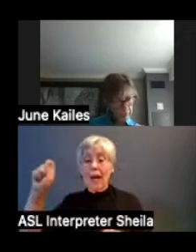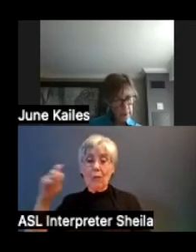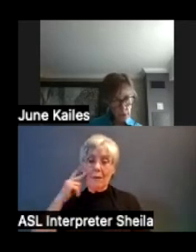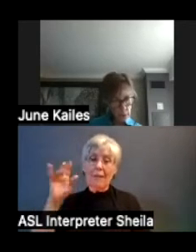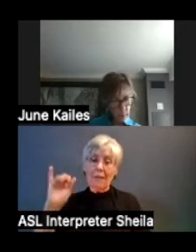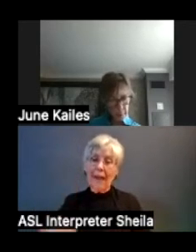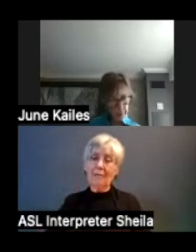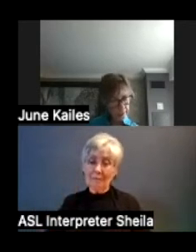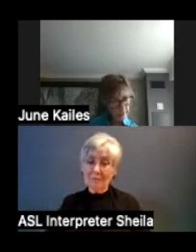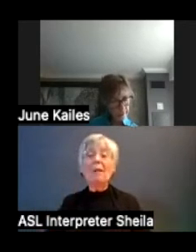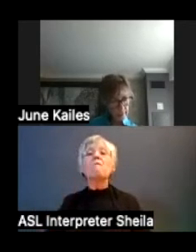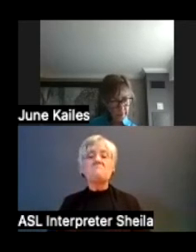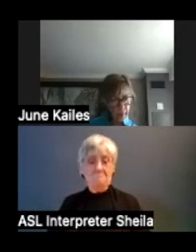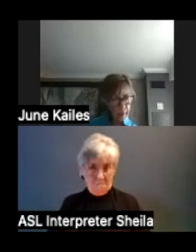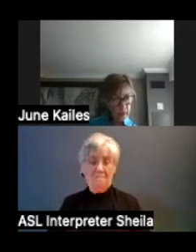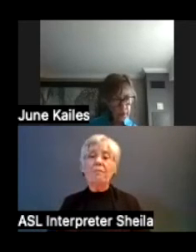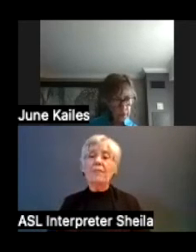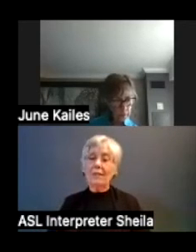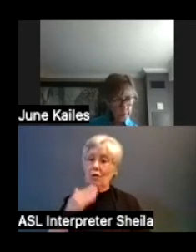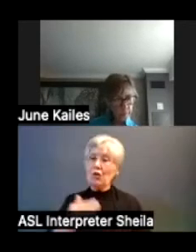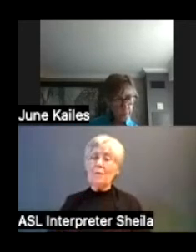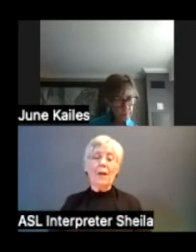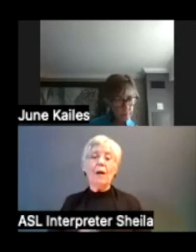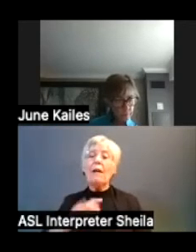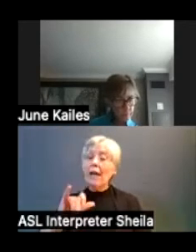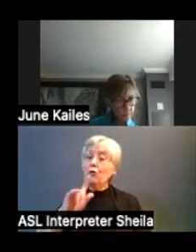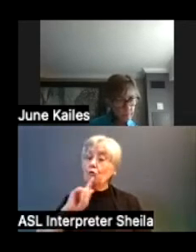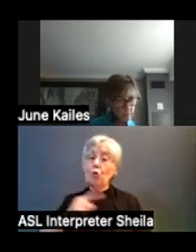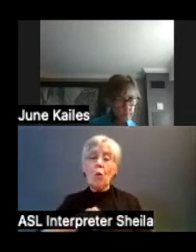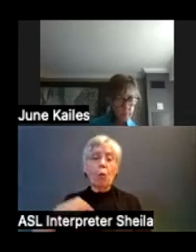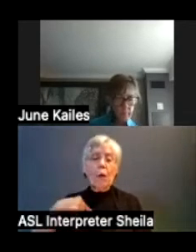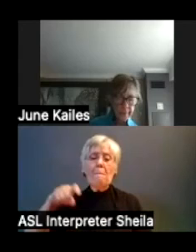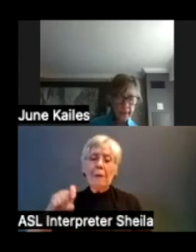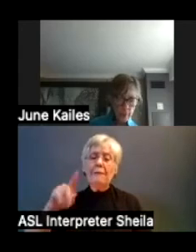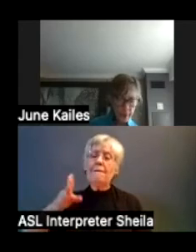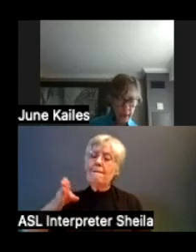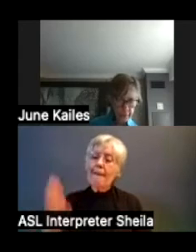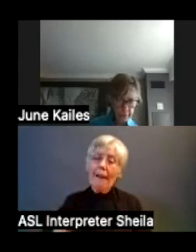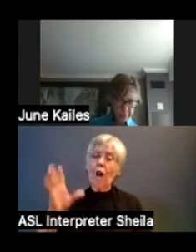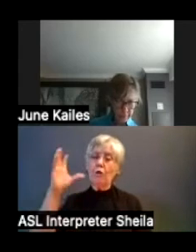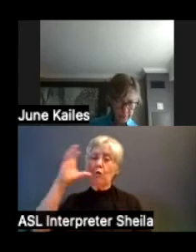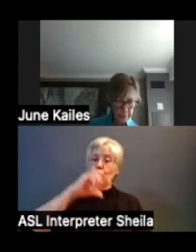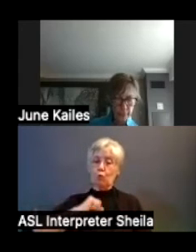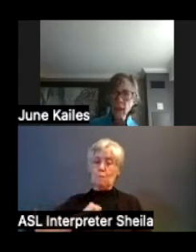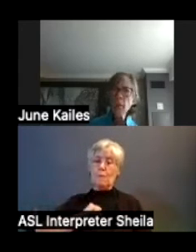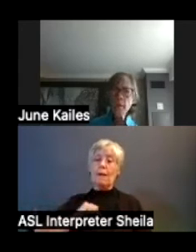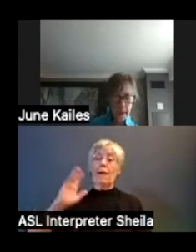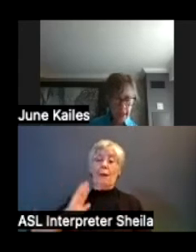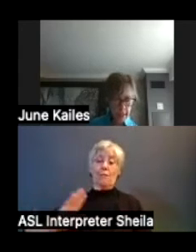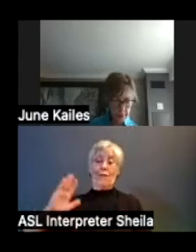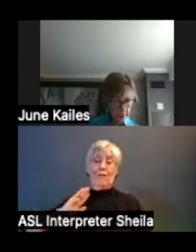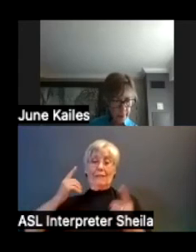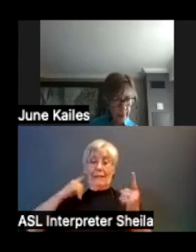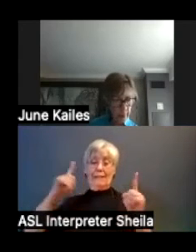Well, it is true because we must never assume that our past successes will